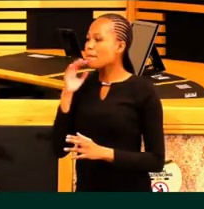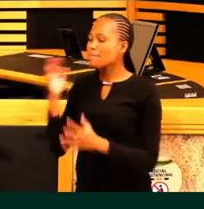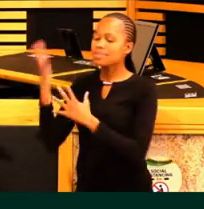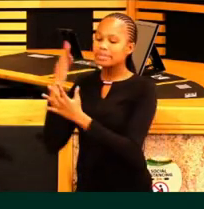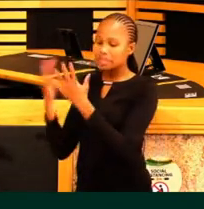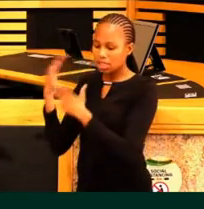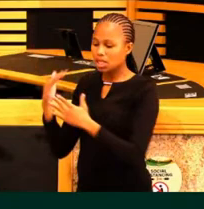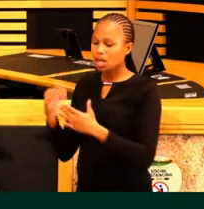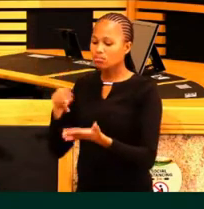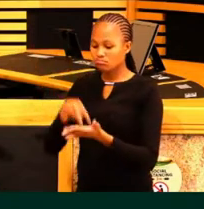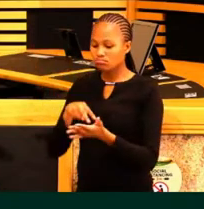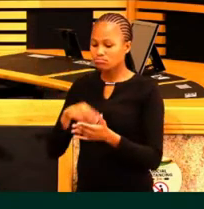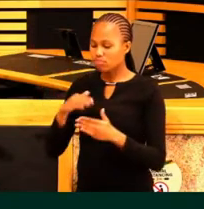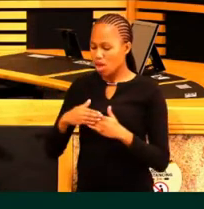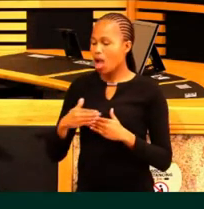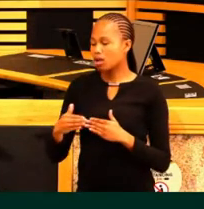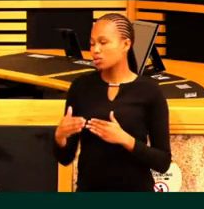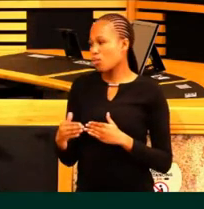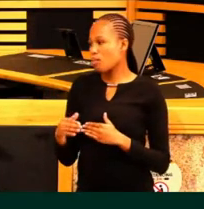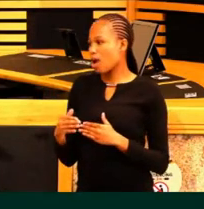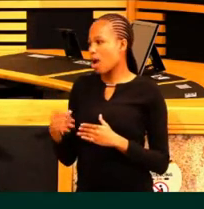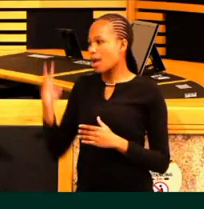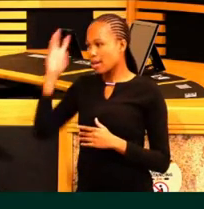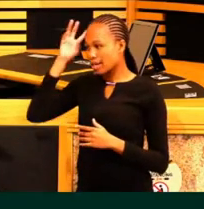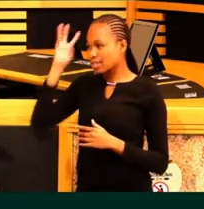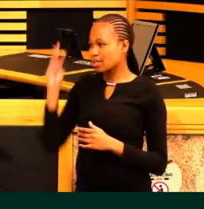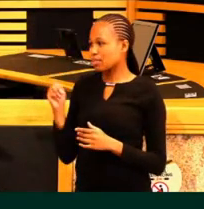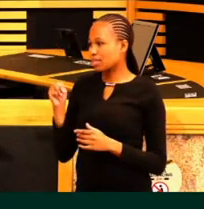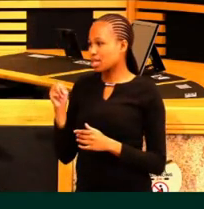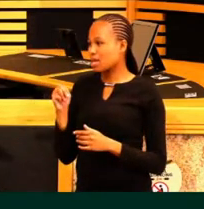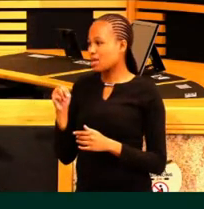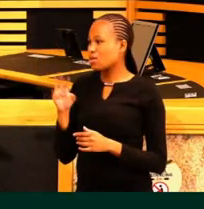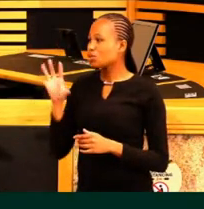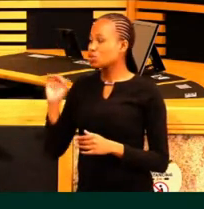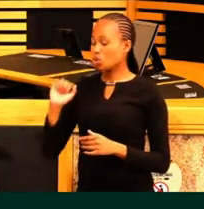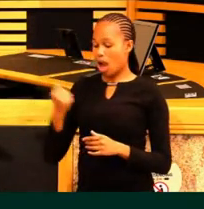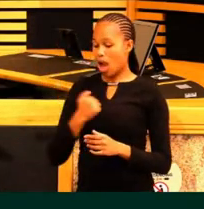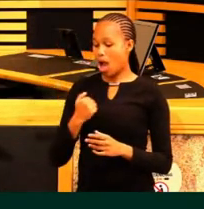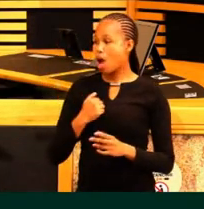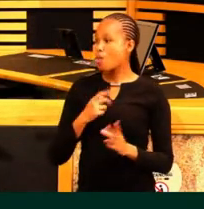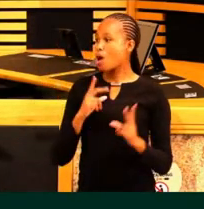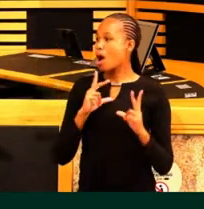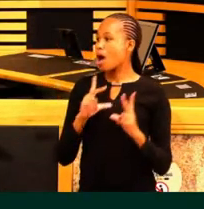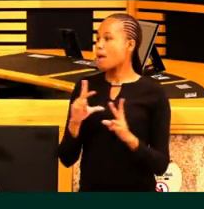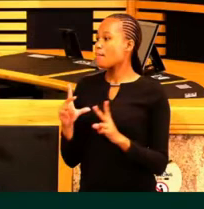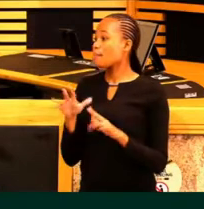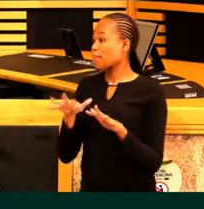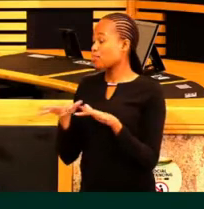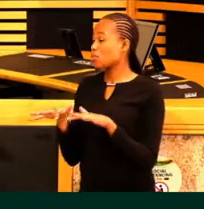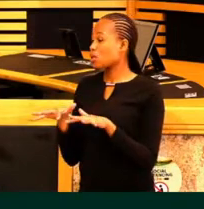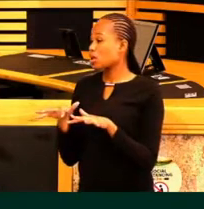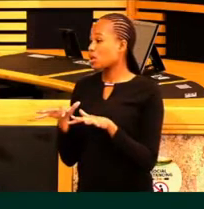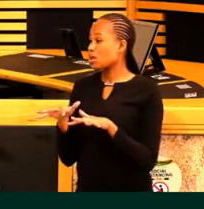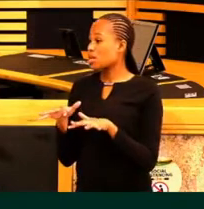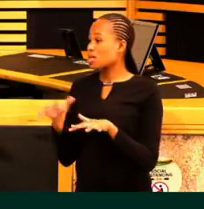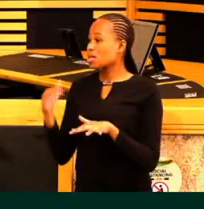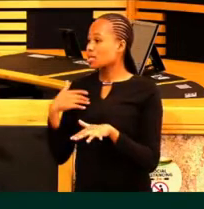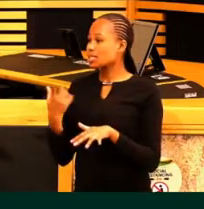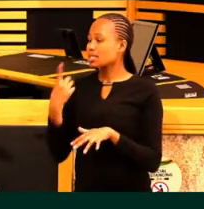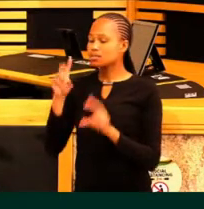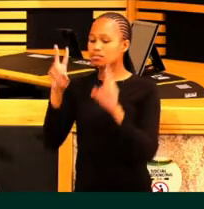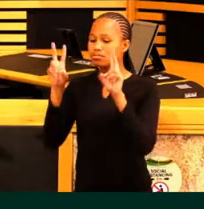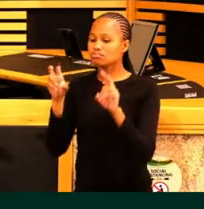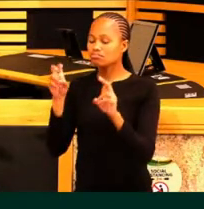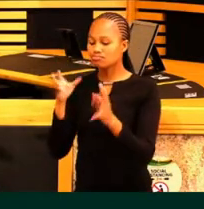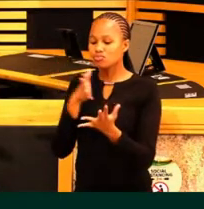lives on in our Metro therefore our people are struggling so we start with the issue of